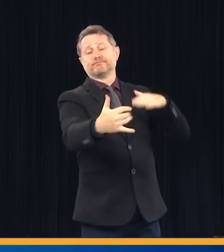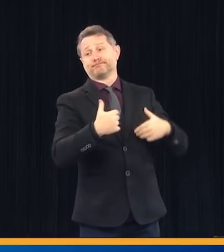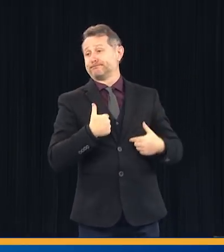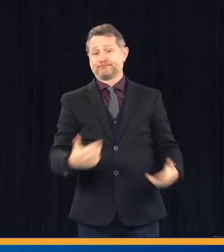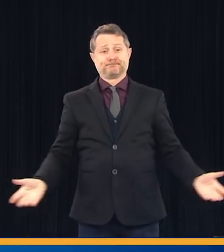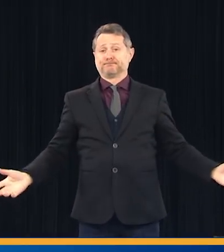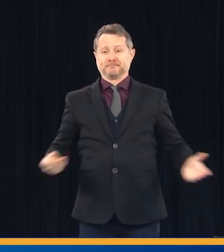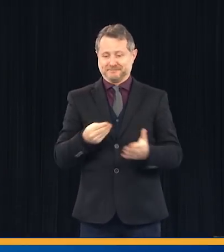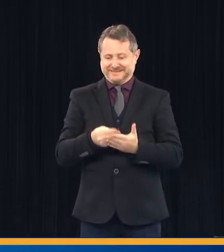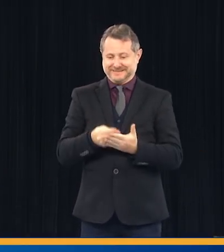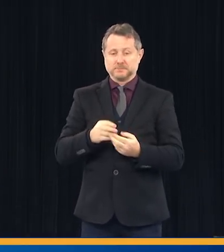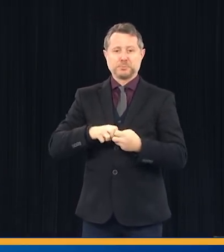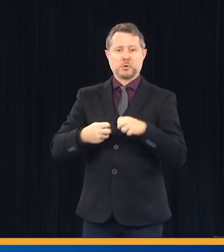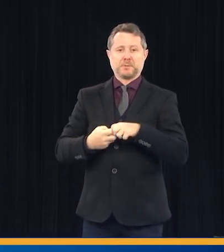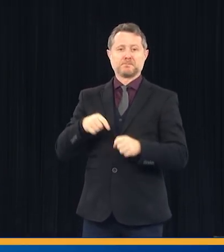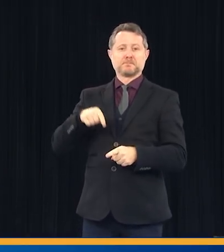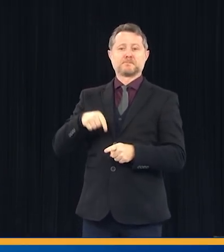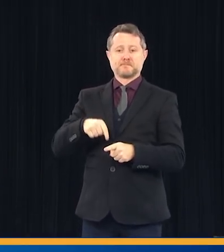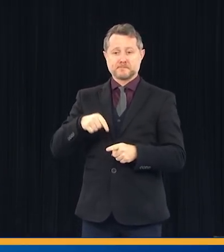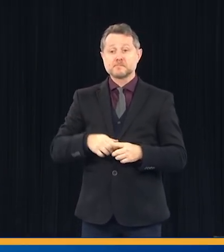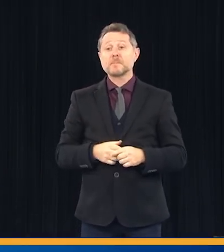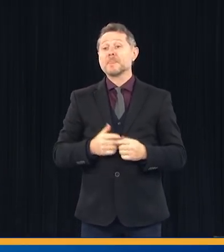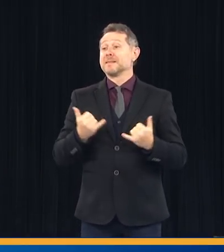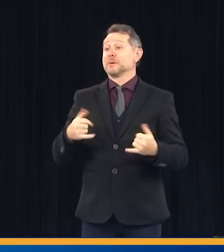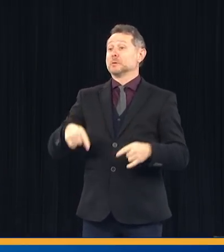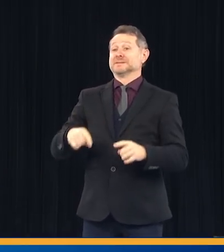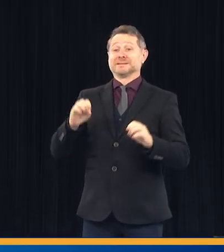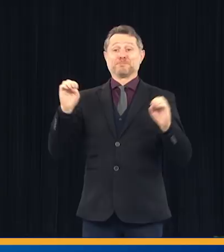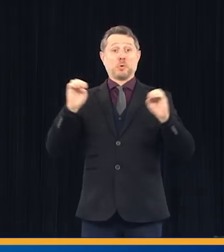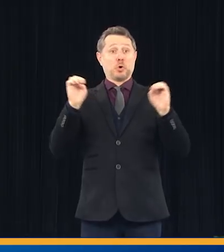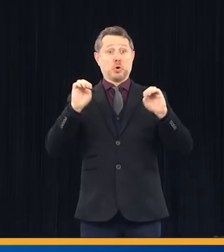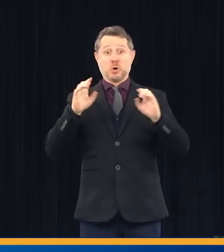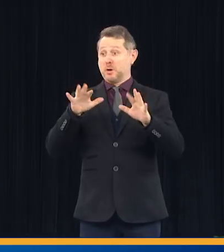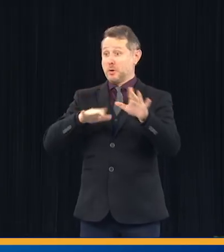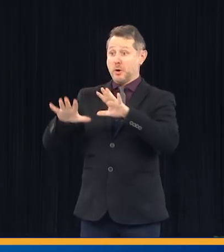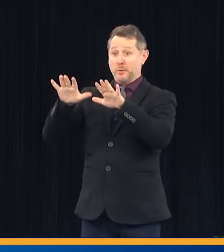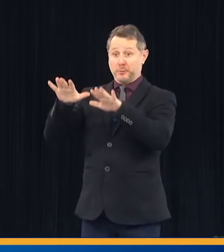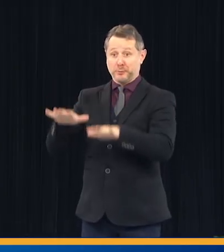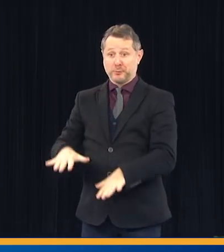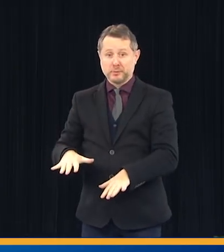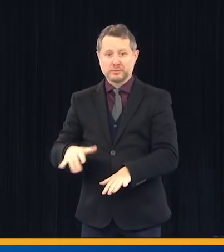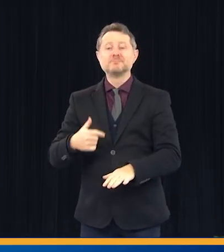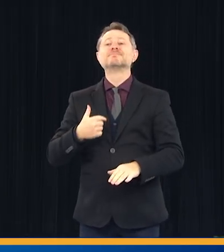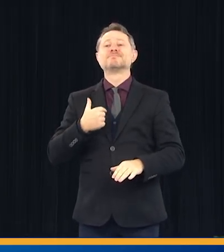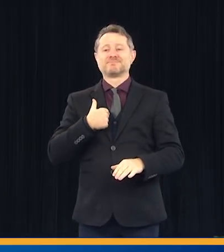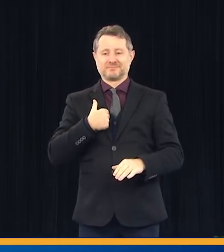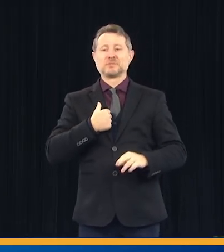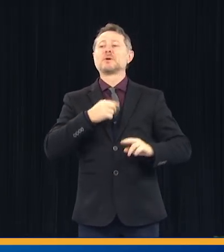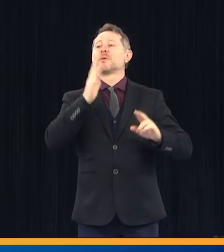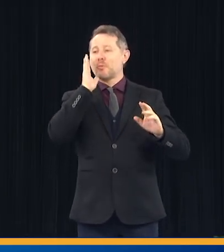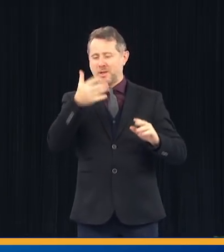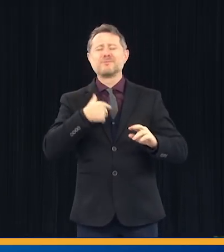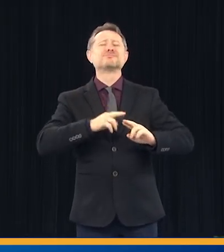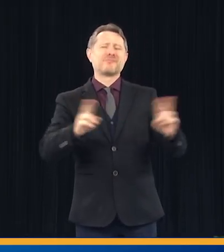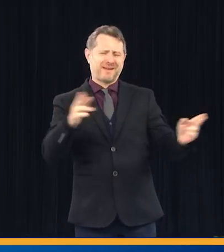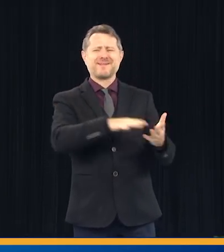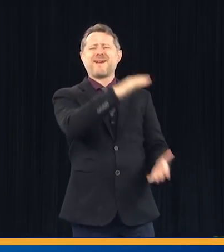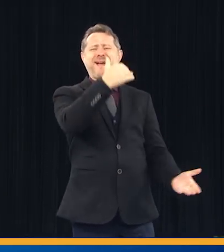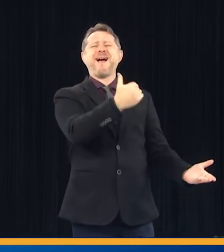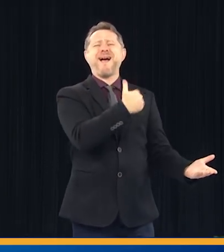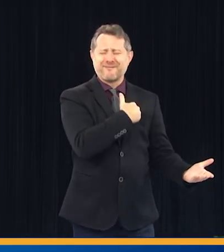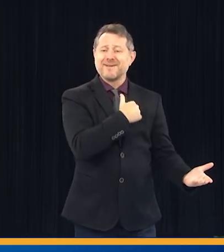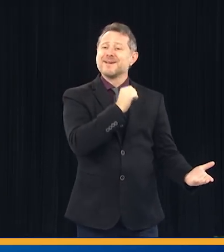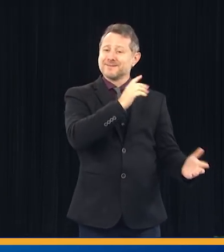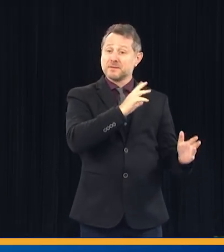And after this is over, we'll have a great stockpile of ventilators, whatever we do, but the state